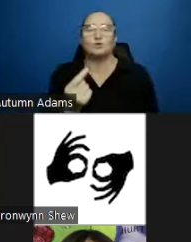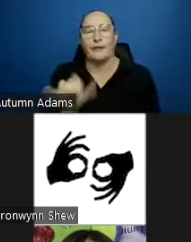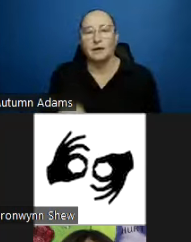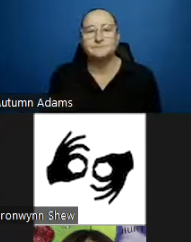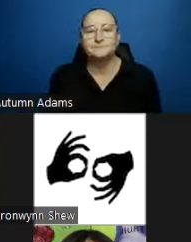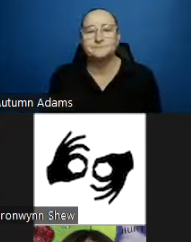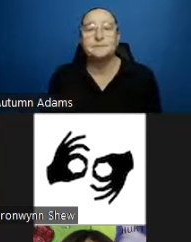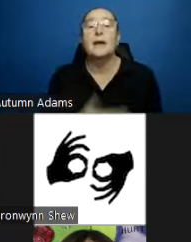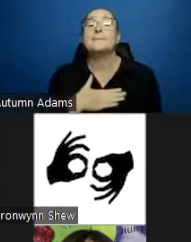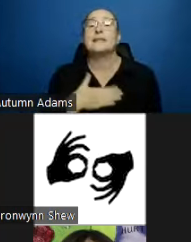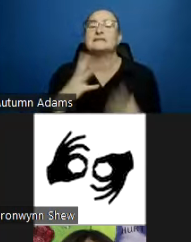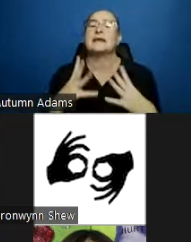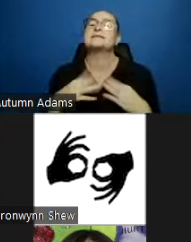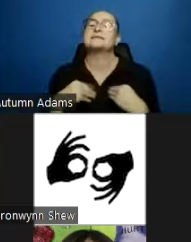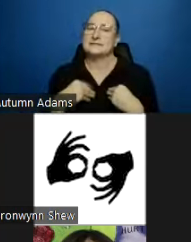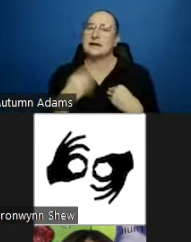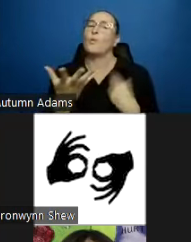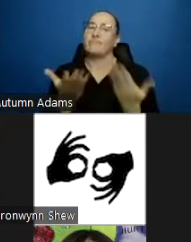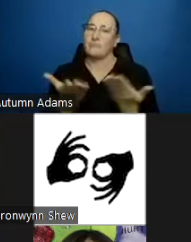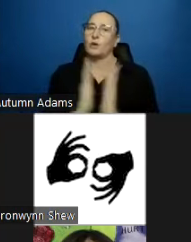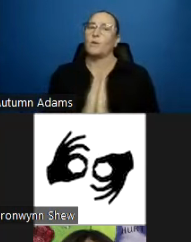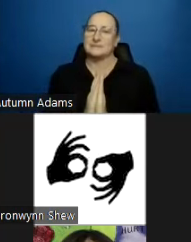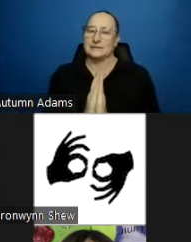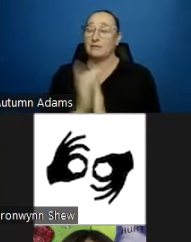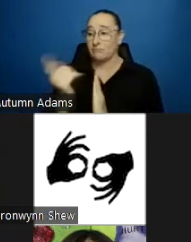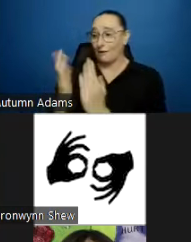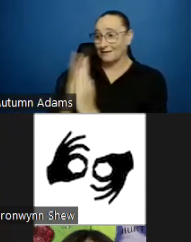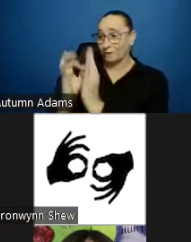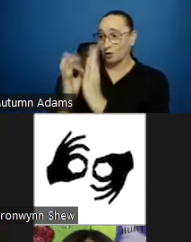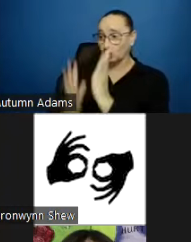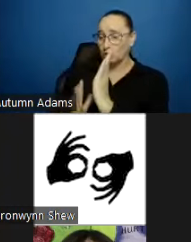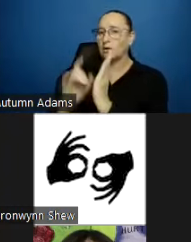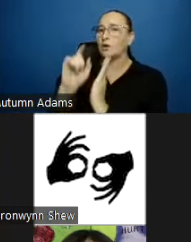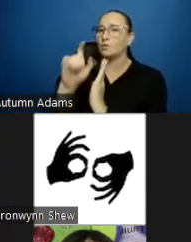what they're saying because they're asking for an interpreter and that's what we should follow.